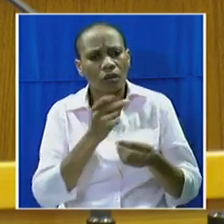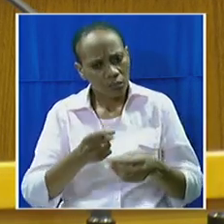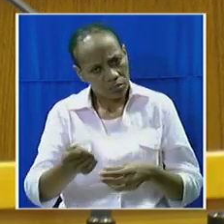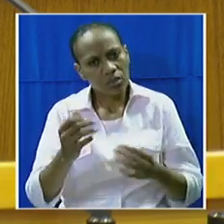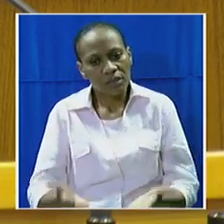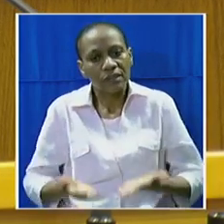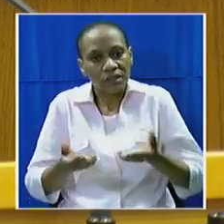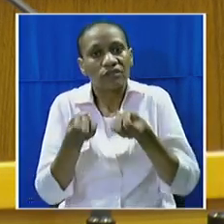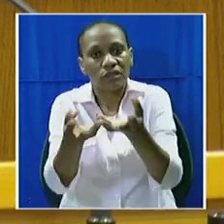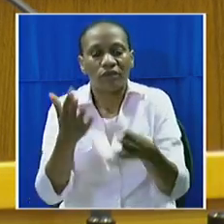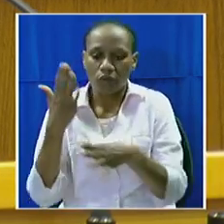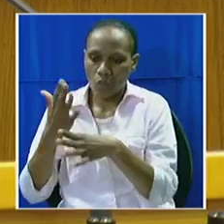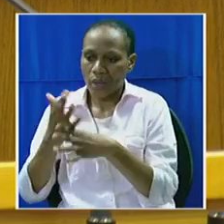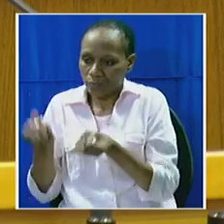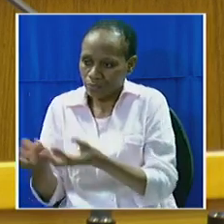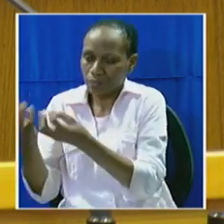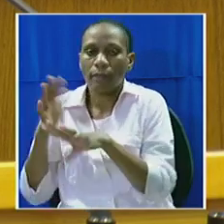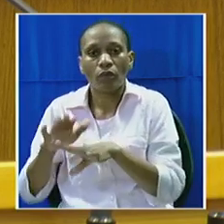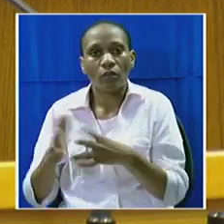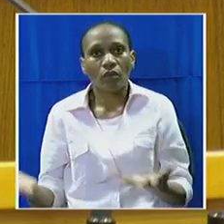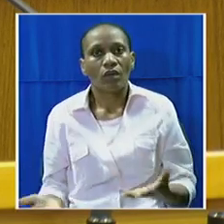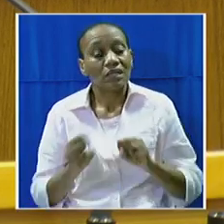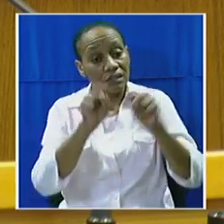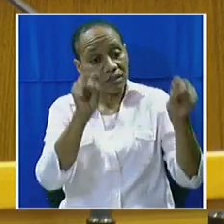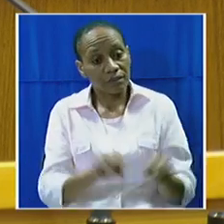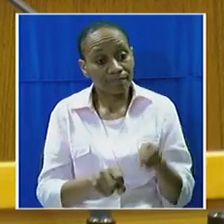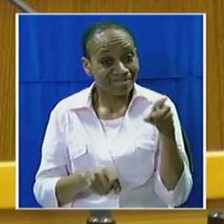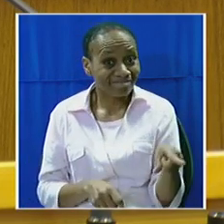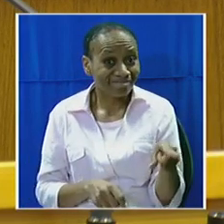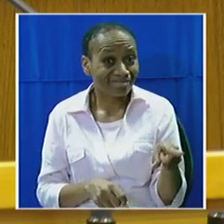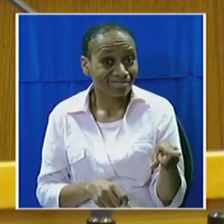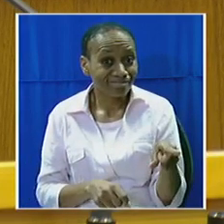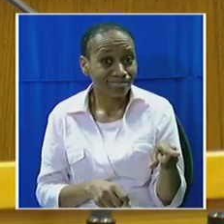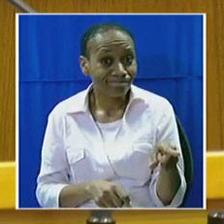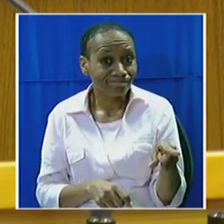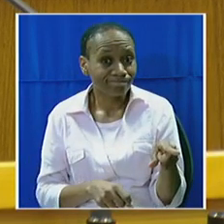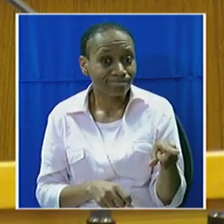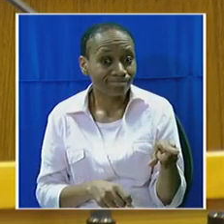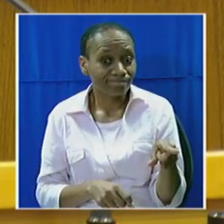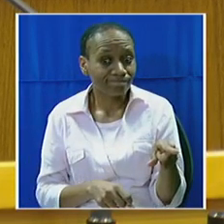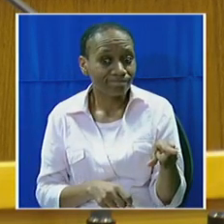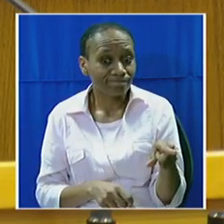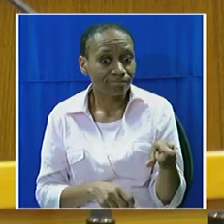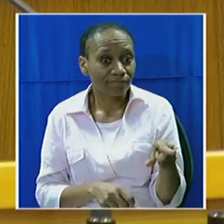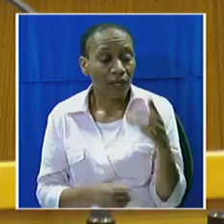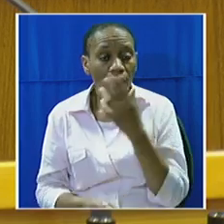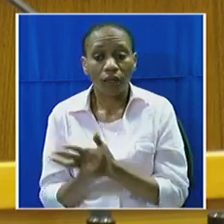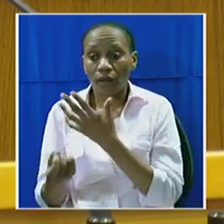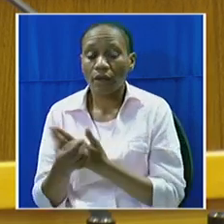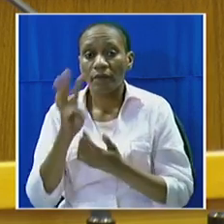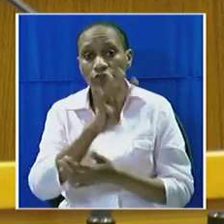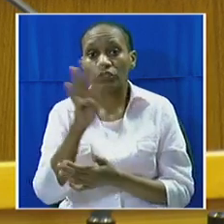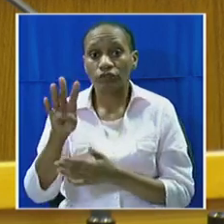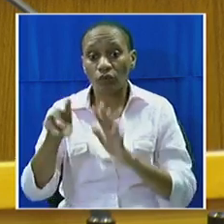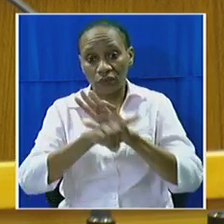delivery and job creation. This system Wheeland is piloted in 44 district